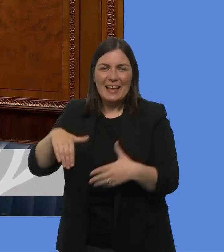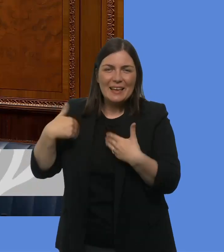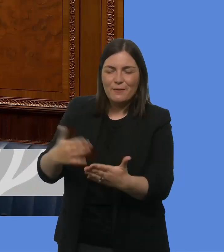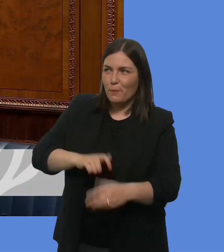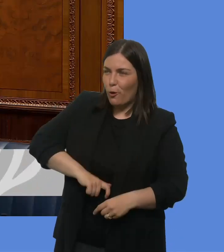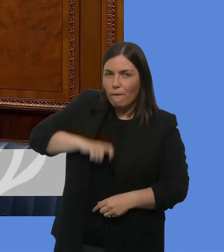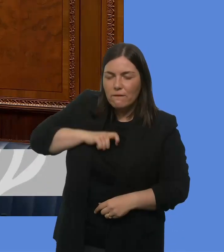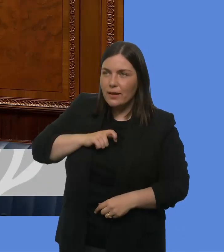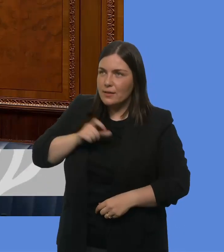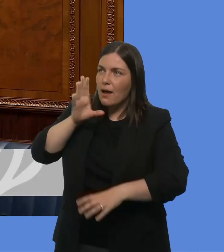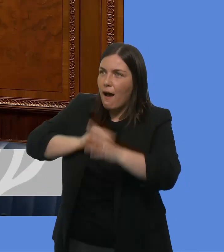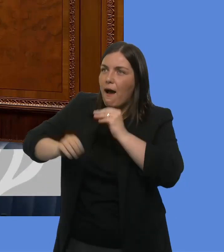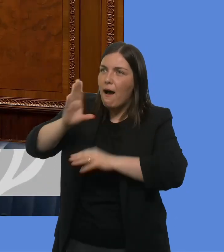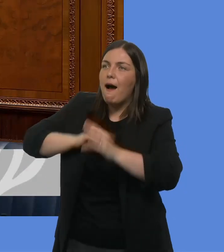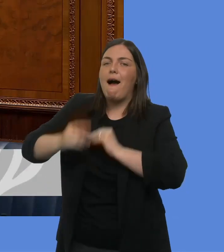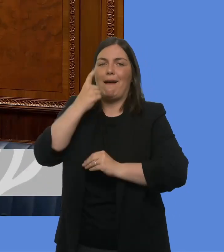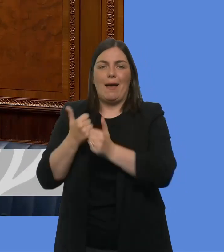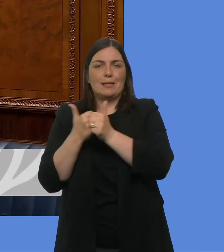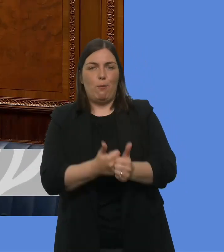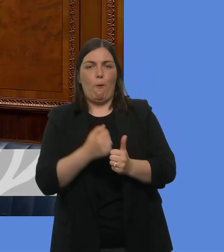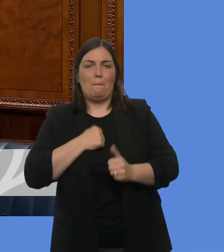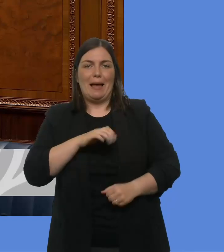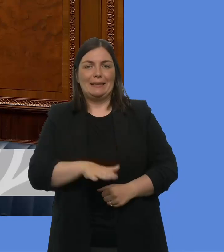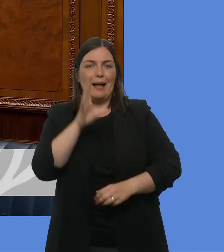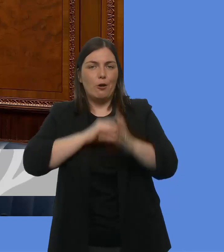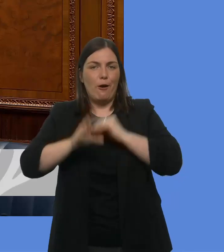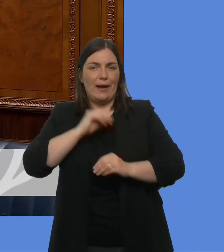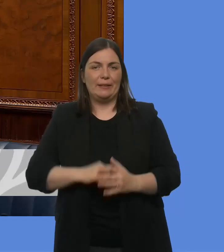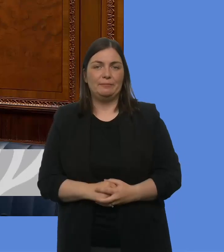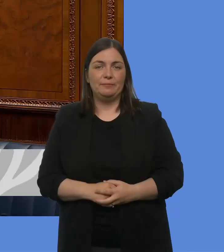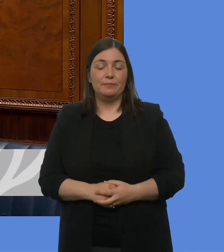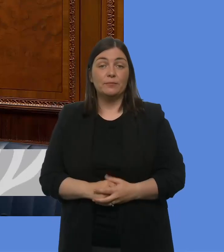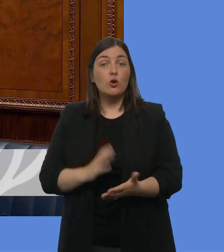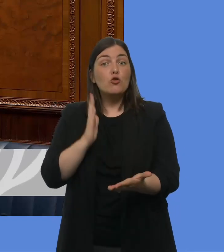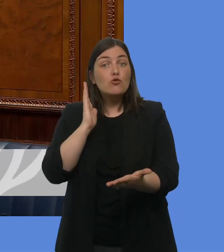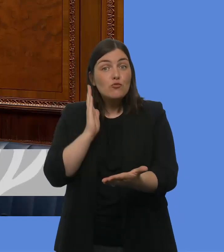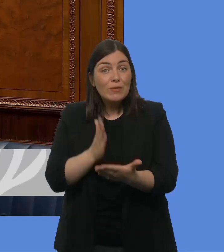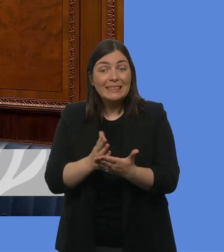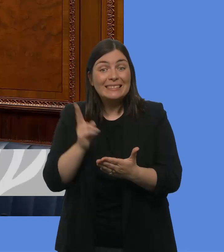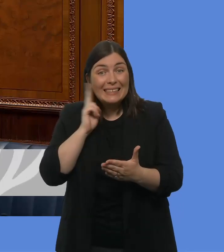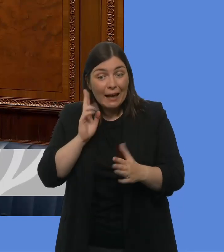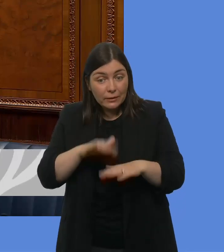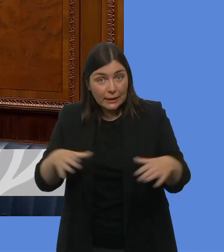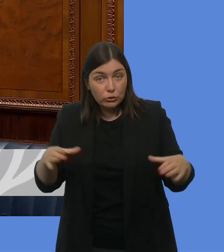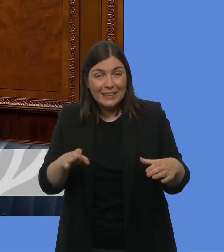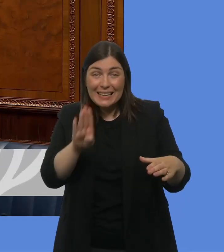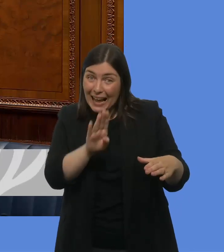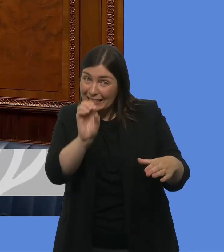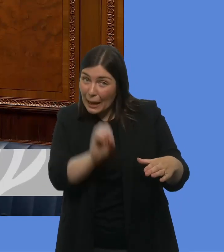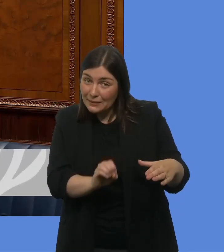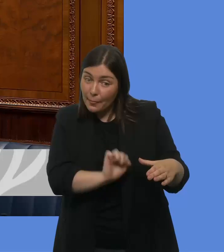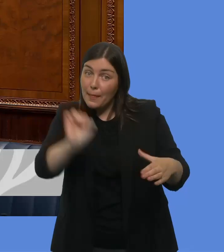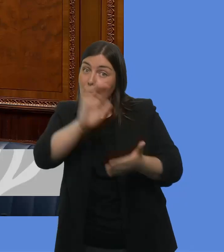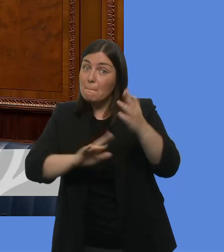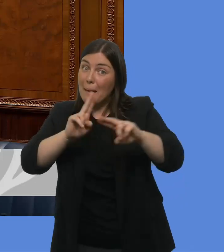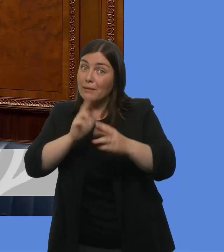learning. With more than 90% of deaf children born to hearing parents with no experience of deafness, the experience of raising